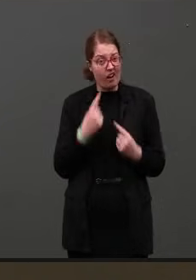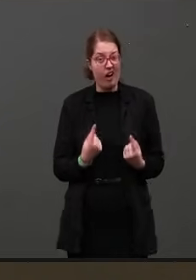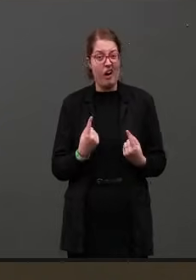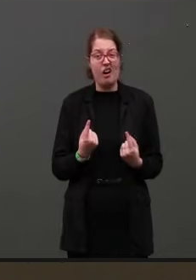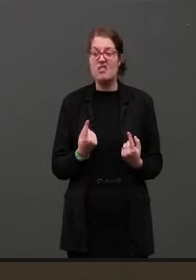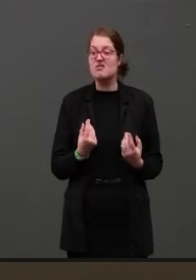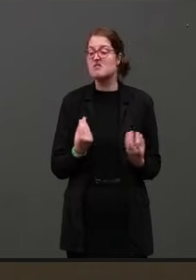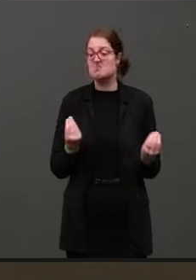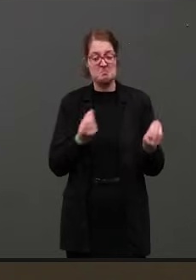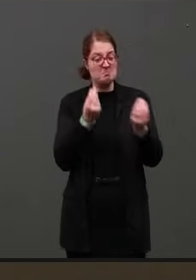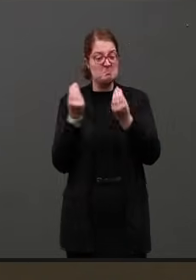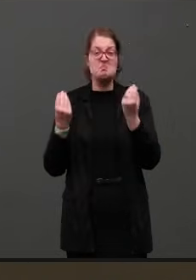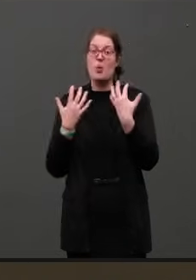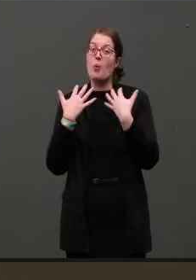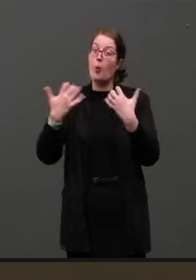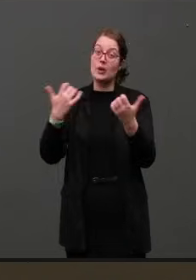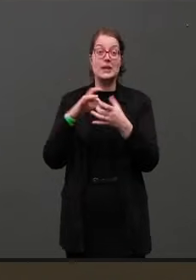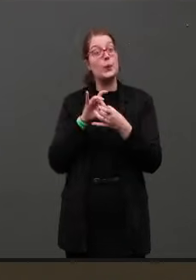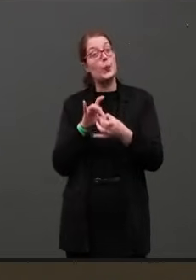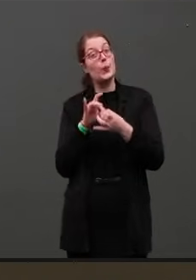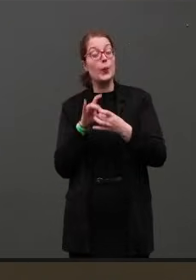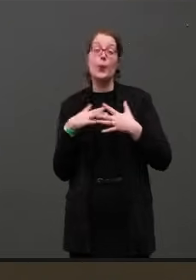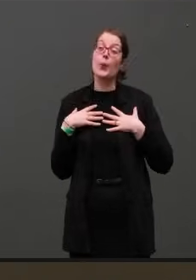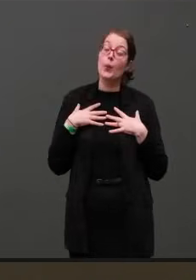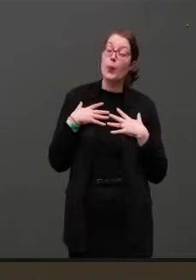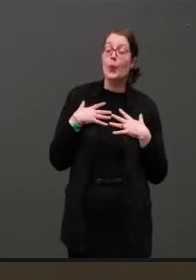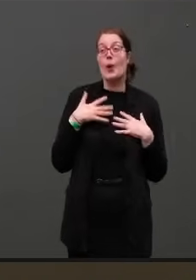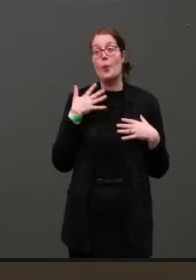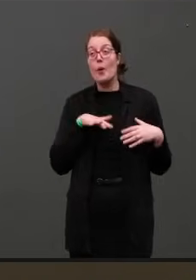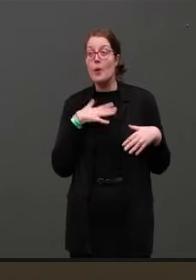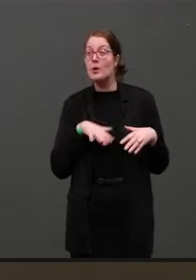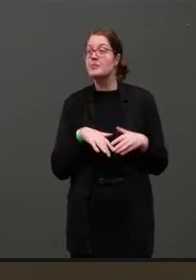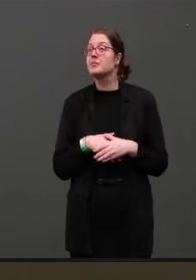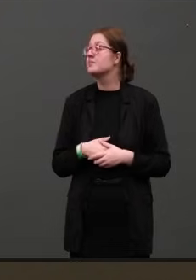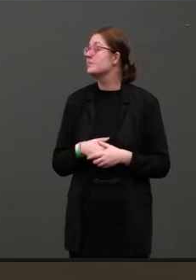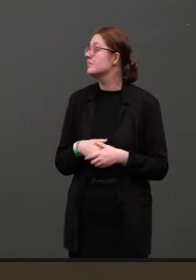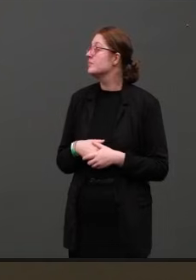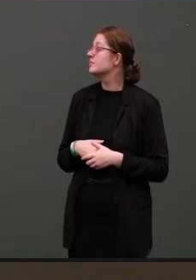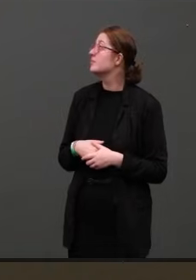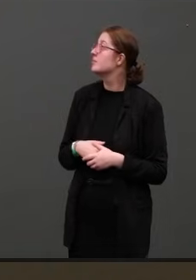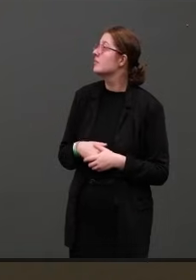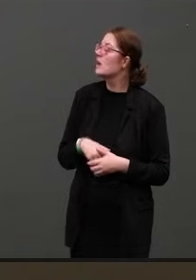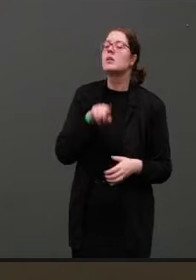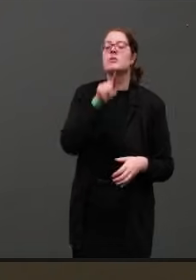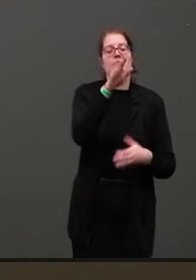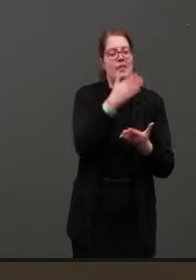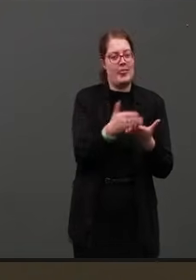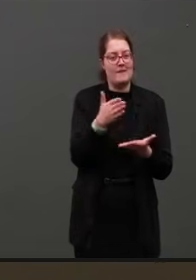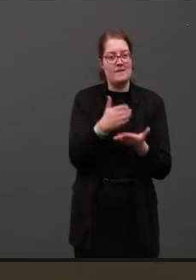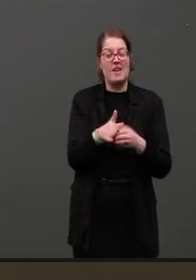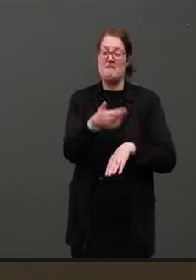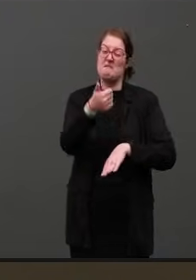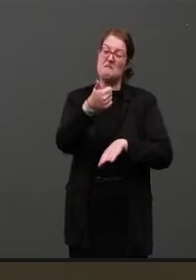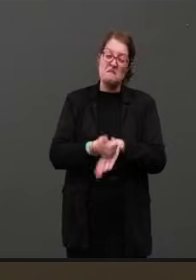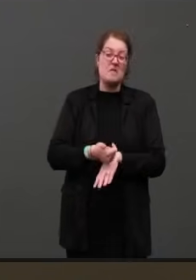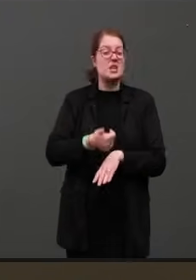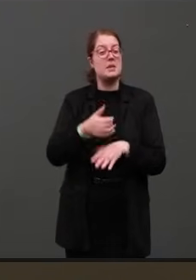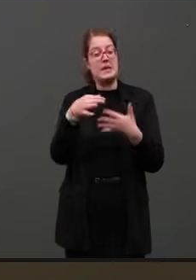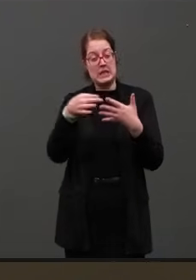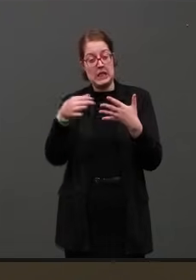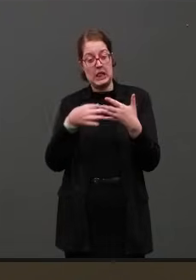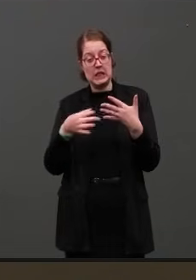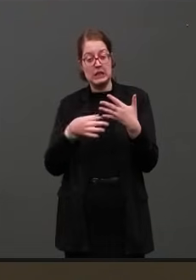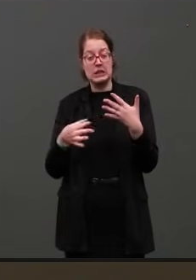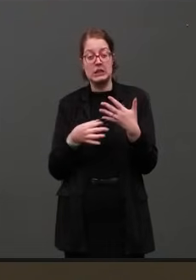will find engaging and compelling. Now, just to clarify, what I'm talking about here are fundamental elements that will fit any